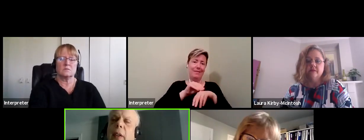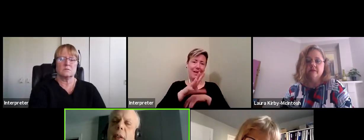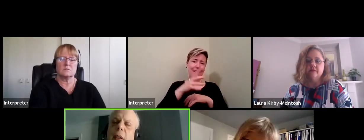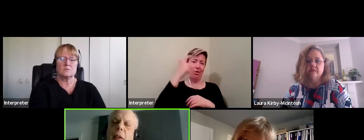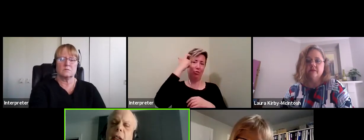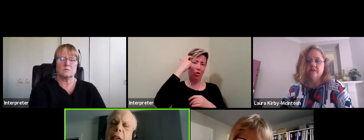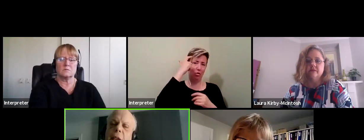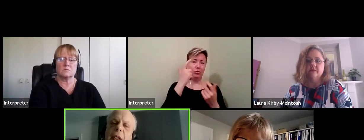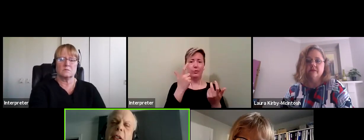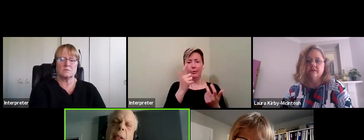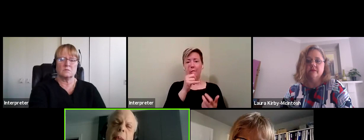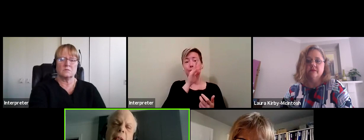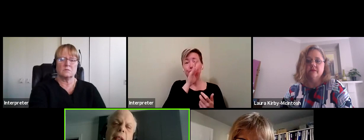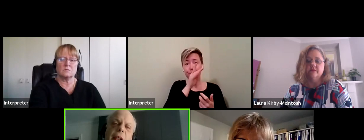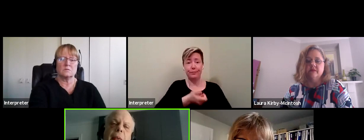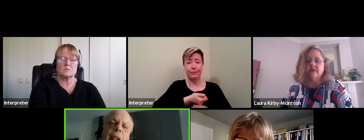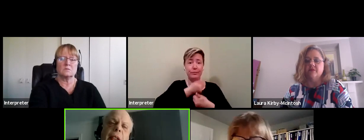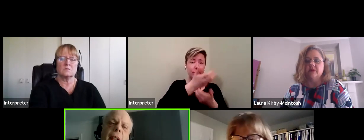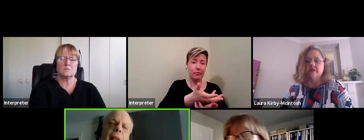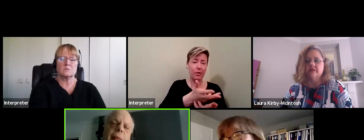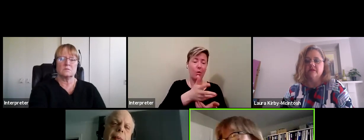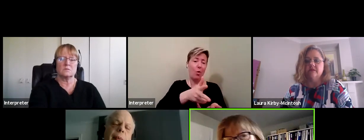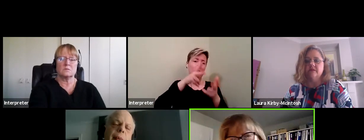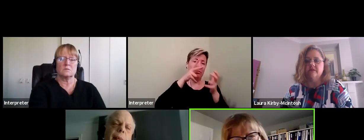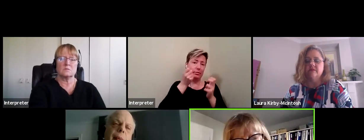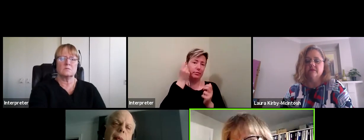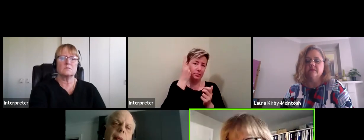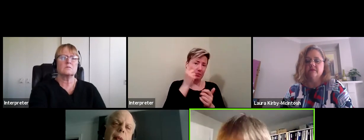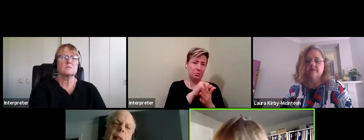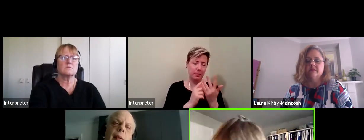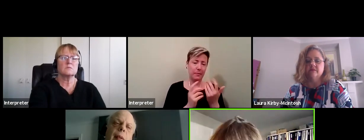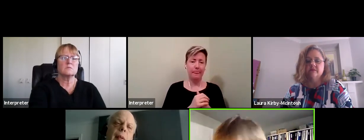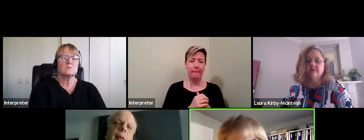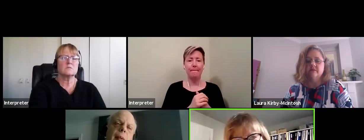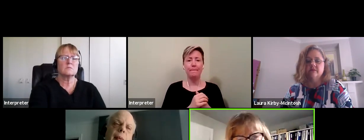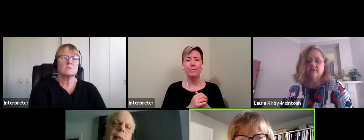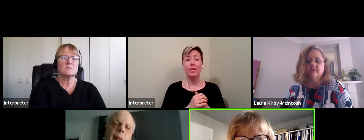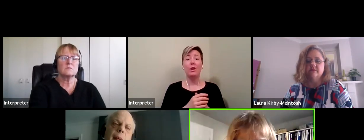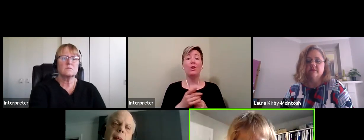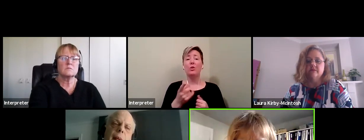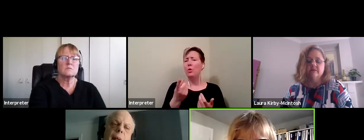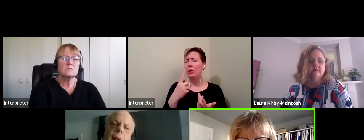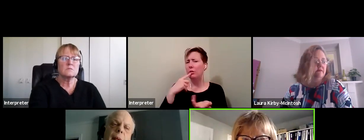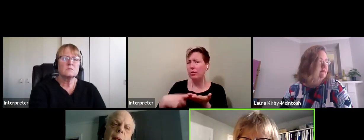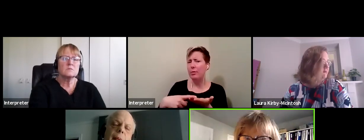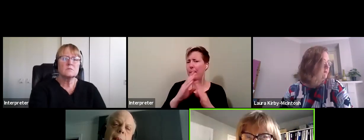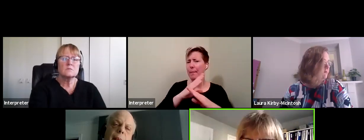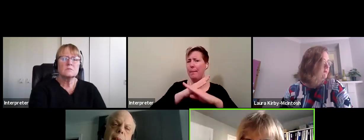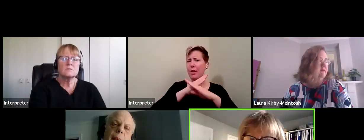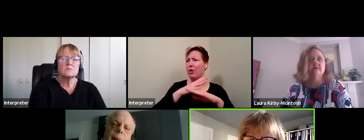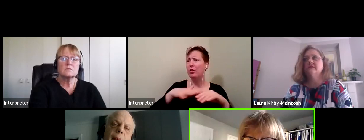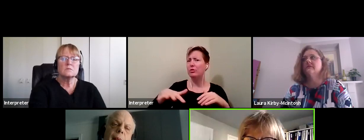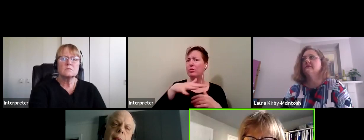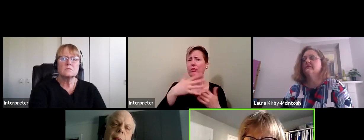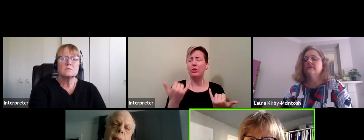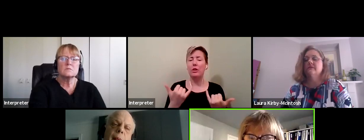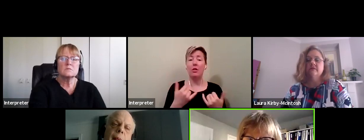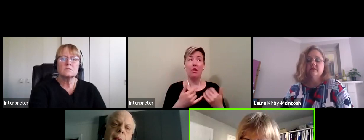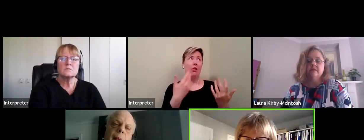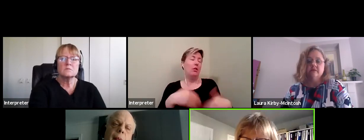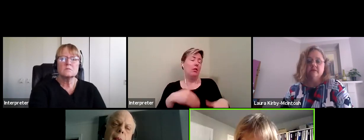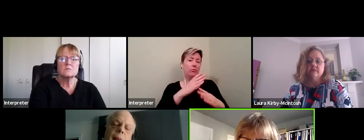group. Okay, so tell us about the barriers they're facing. Oh, the barriers, everything that Wendy covered, and that layering now